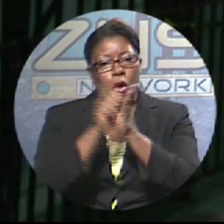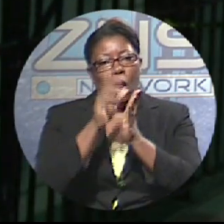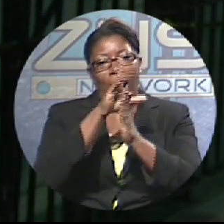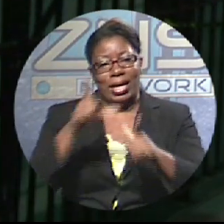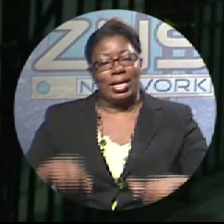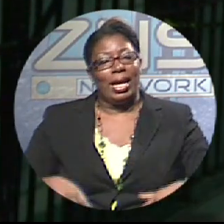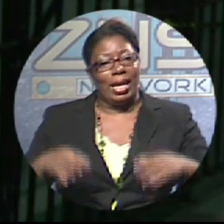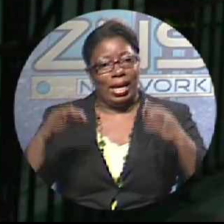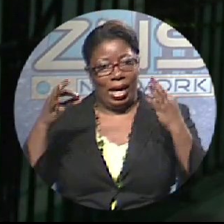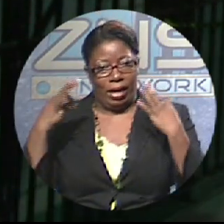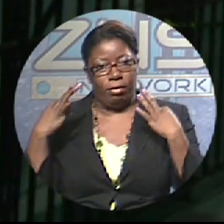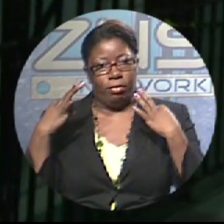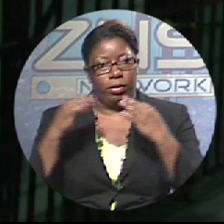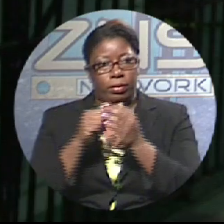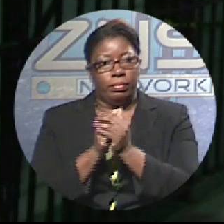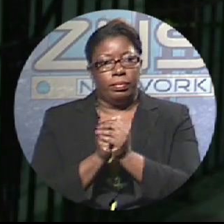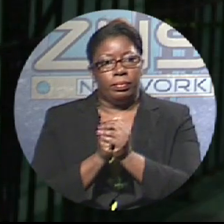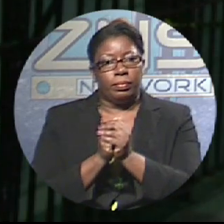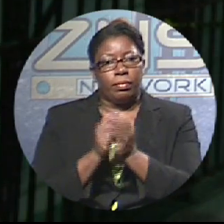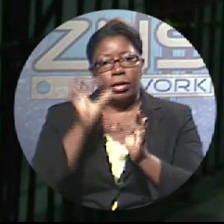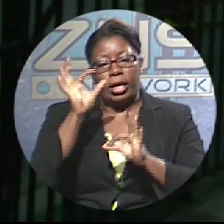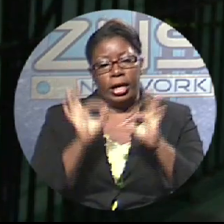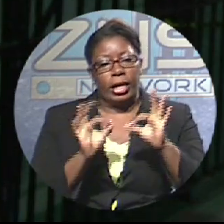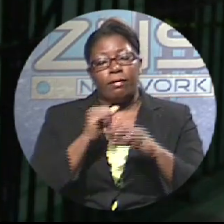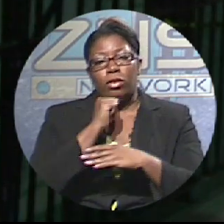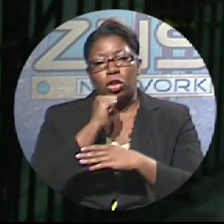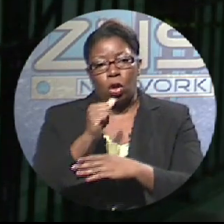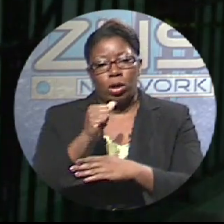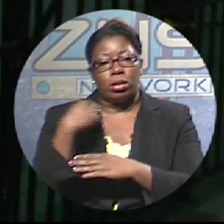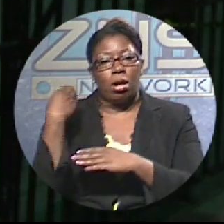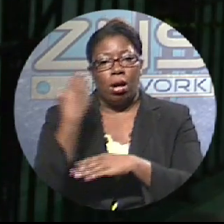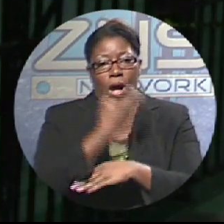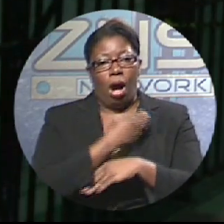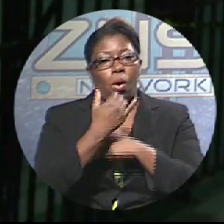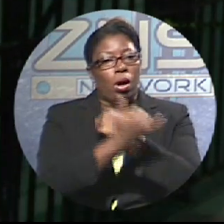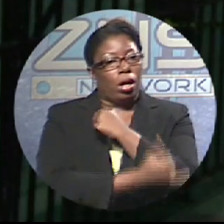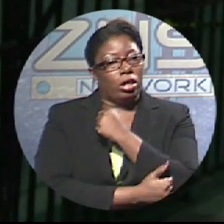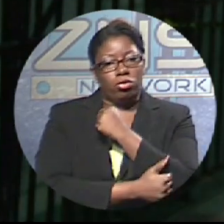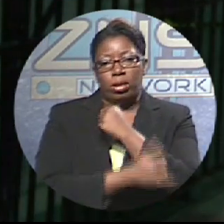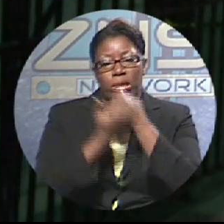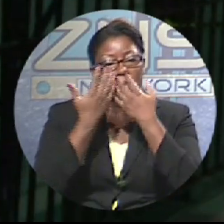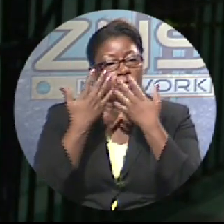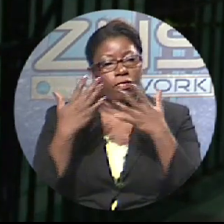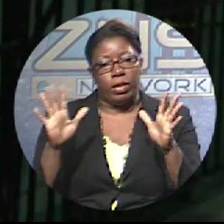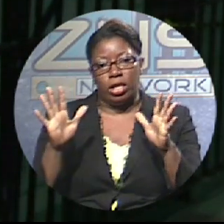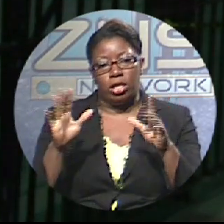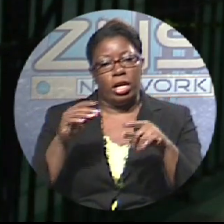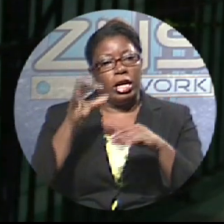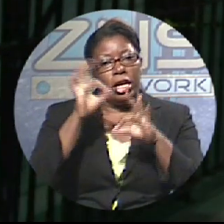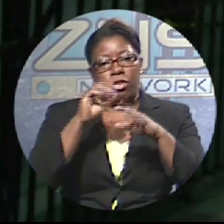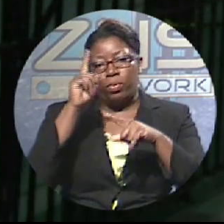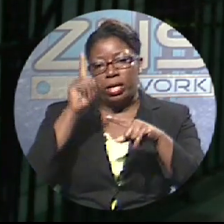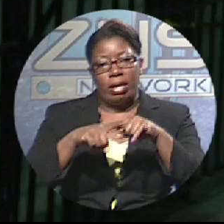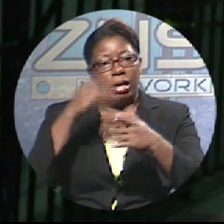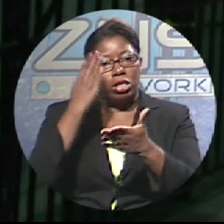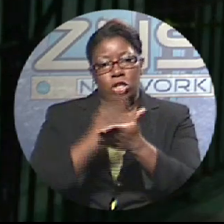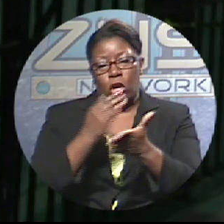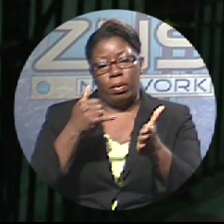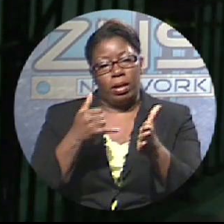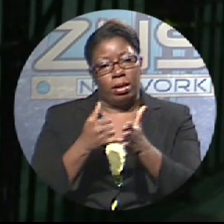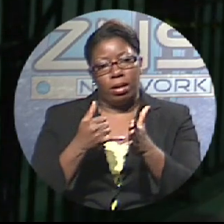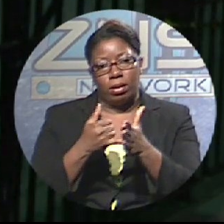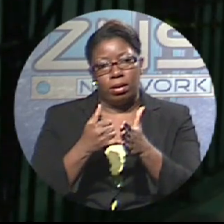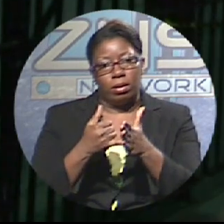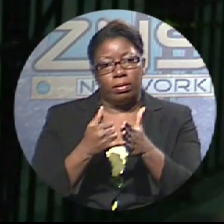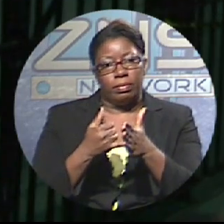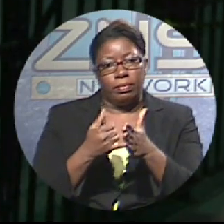the challenge. If not, our country is finished, man. If we can't curb this level of violence, we pack